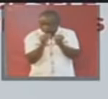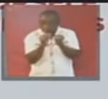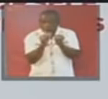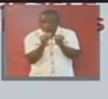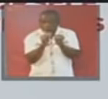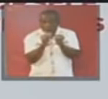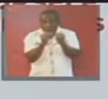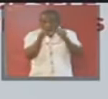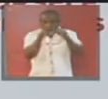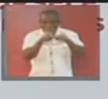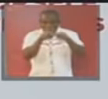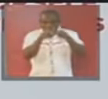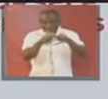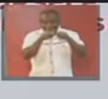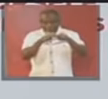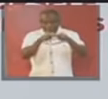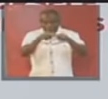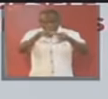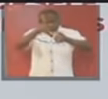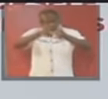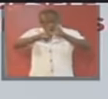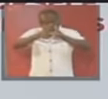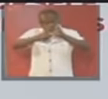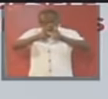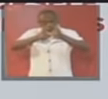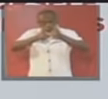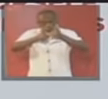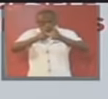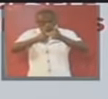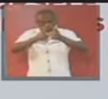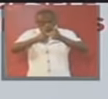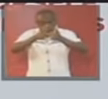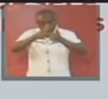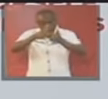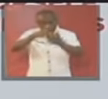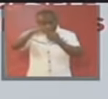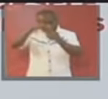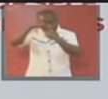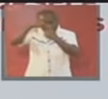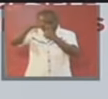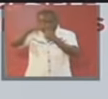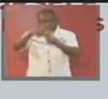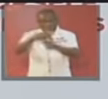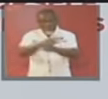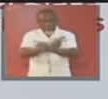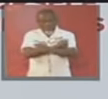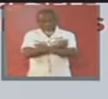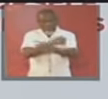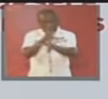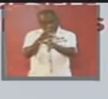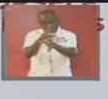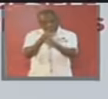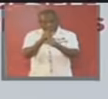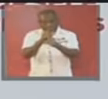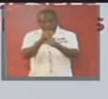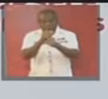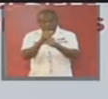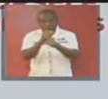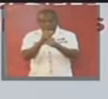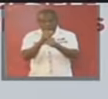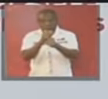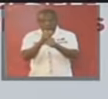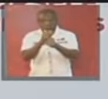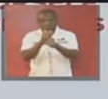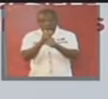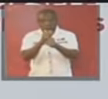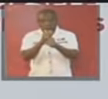do mainly with the particular vaccine. Once we know which vaccine we will get, then those reds